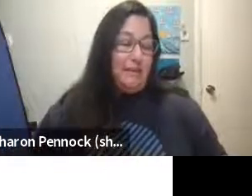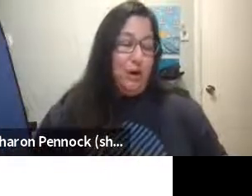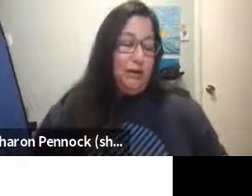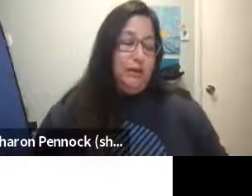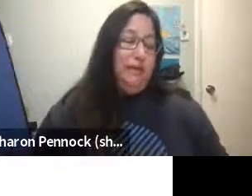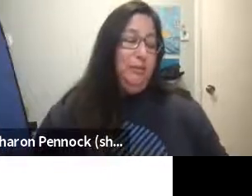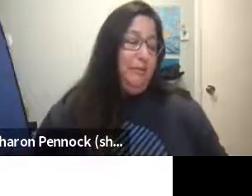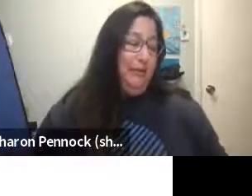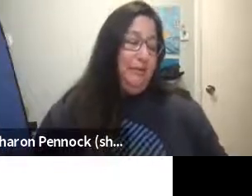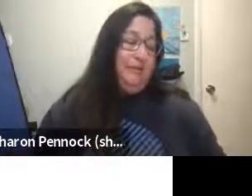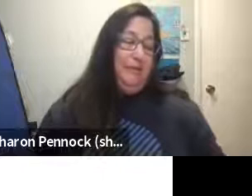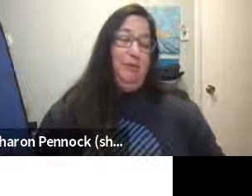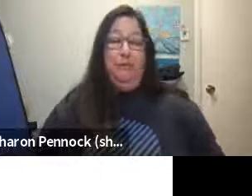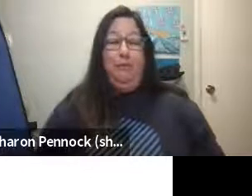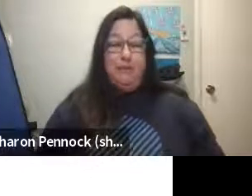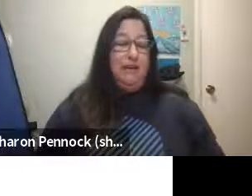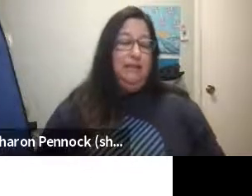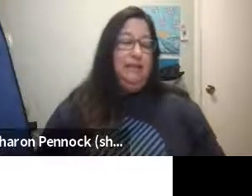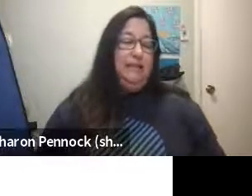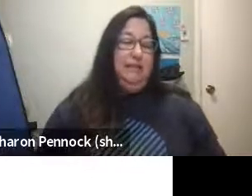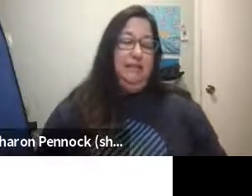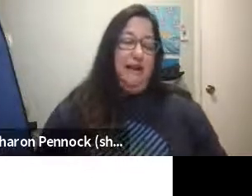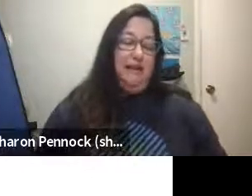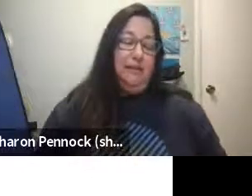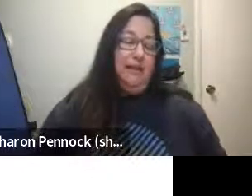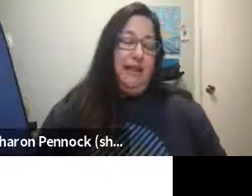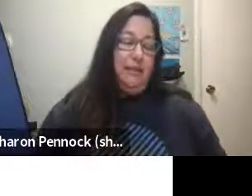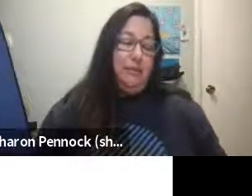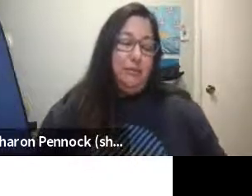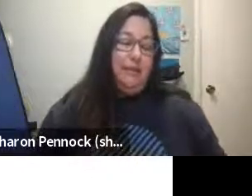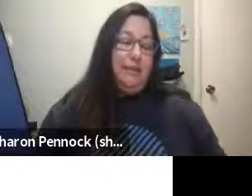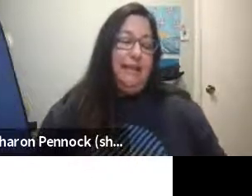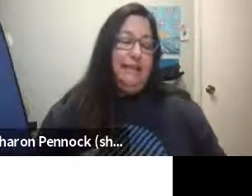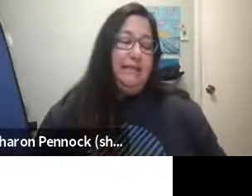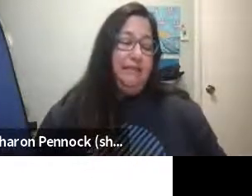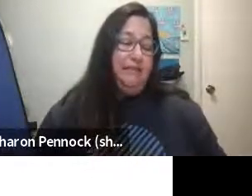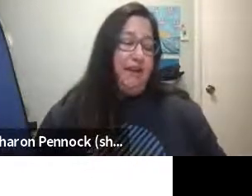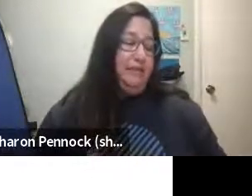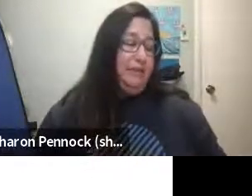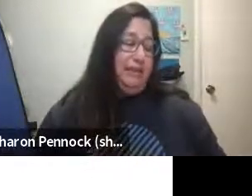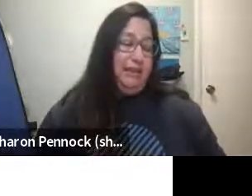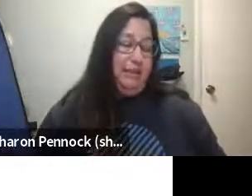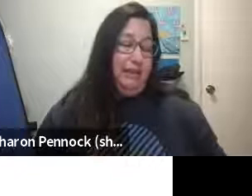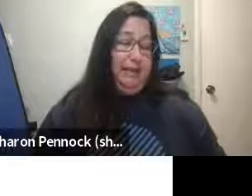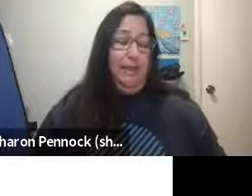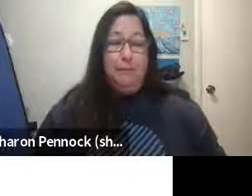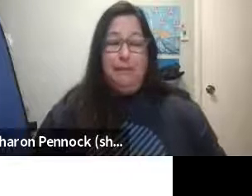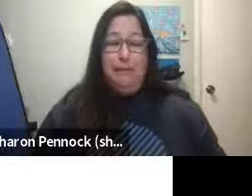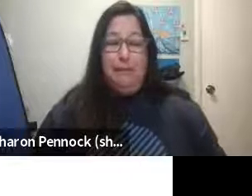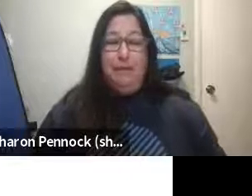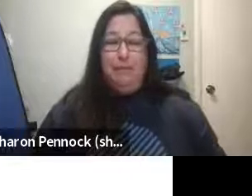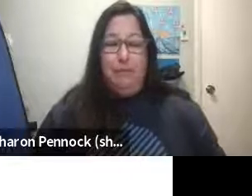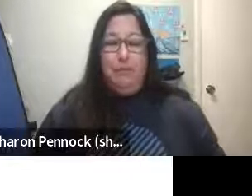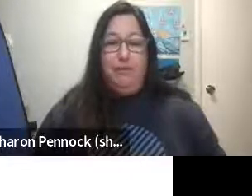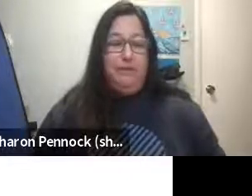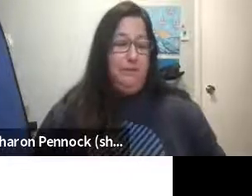at its heart and will be led by disabled people themselves. In fact, the way the language is written, at least 75% of the committee must be